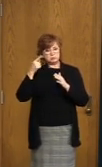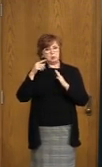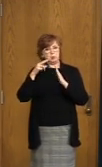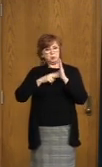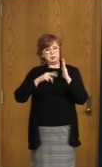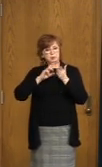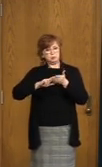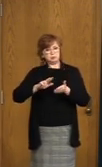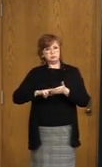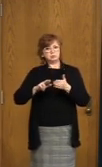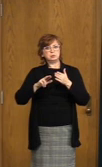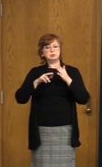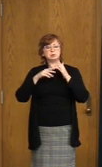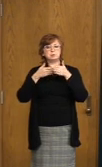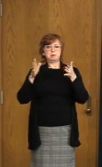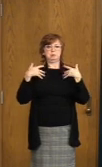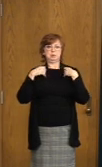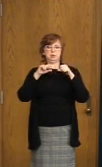Follow-up?